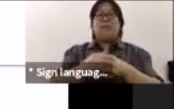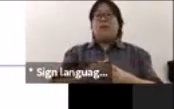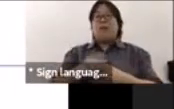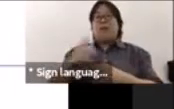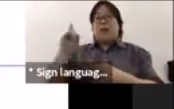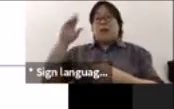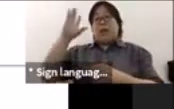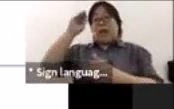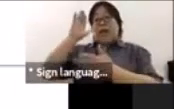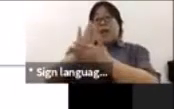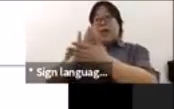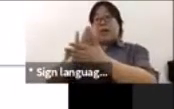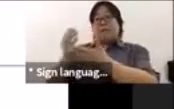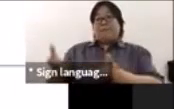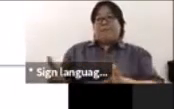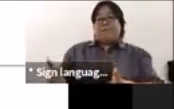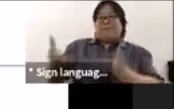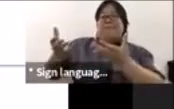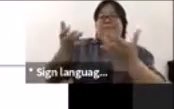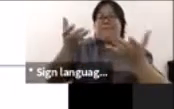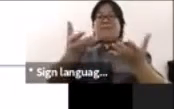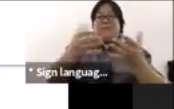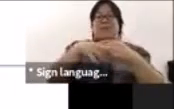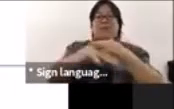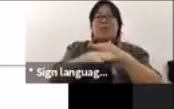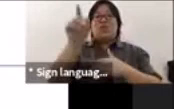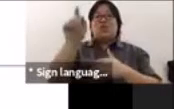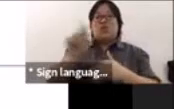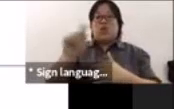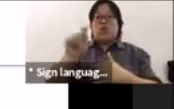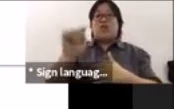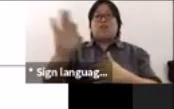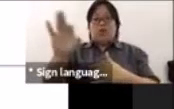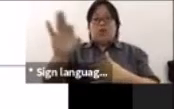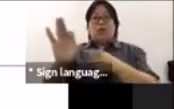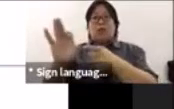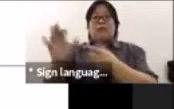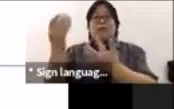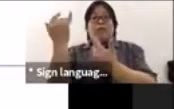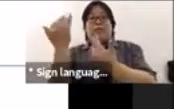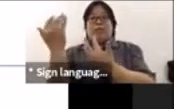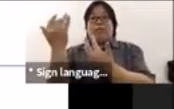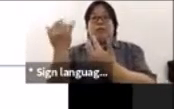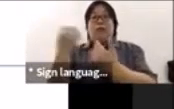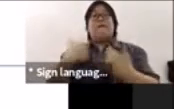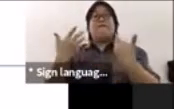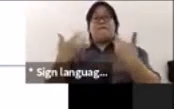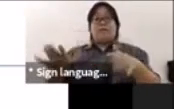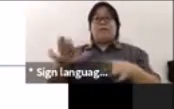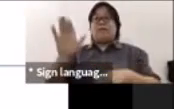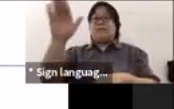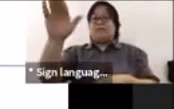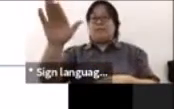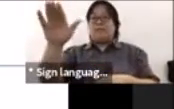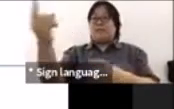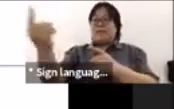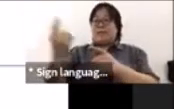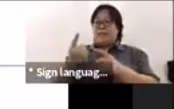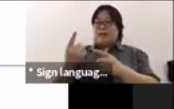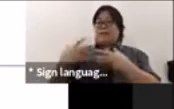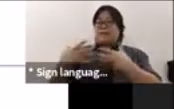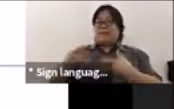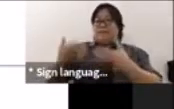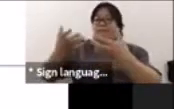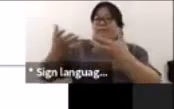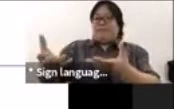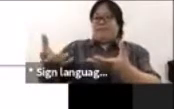to carry me to the toilet. Then he waited for me in the front of the toilet. Once I had done, I called him to come back and take me out.